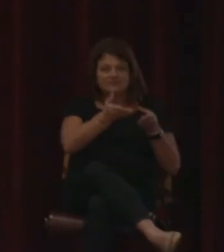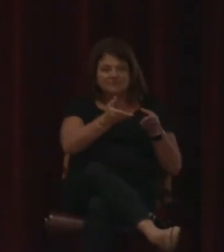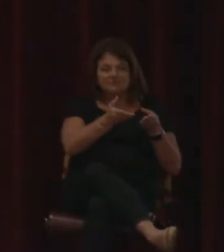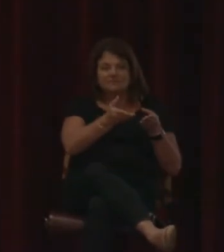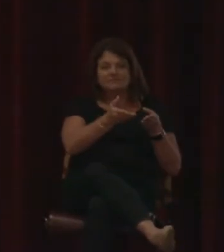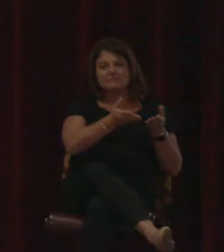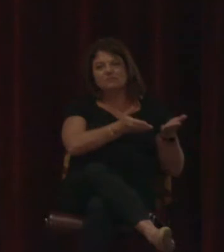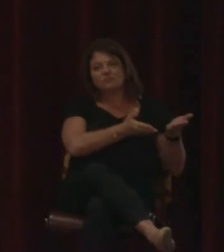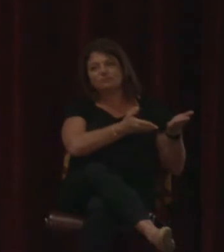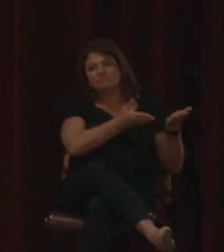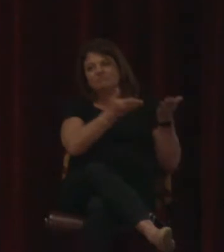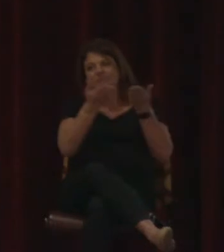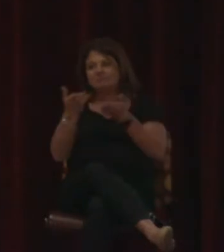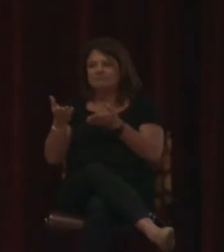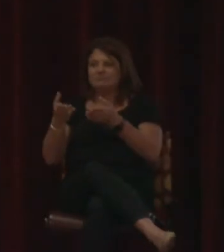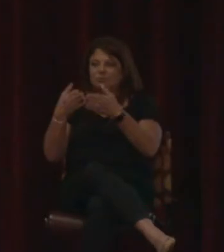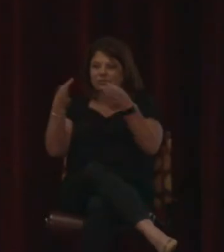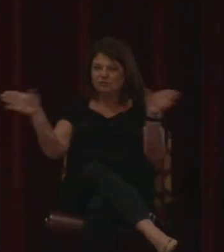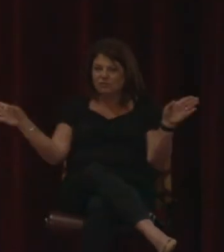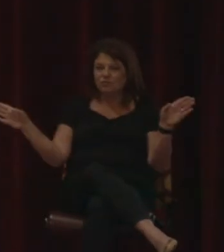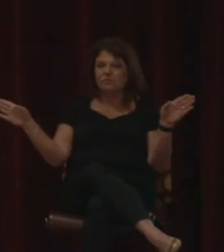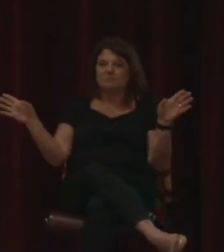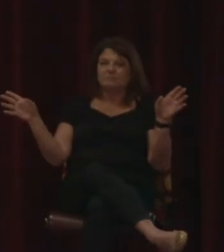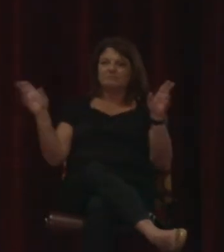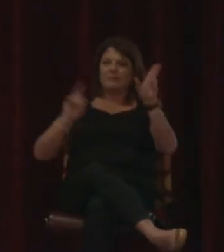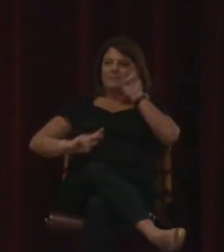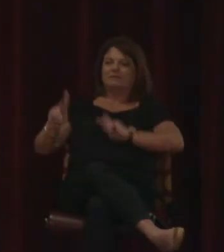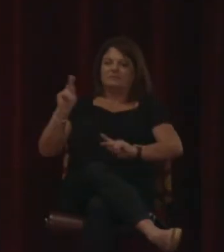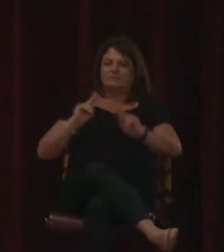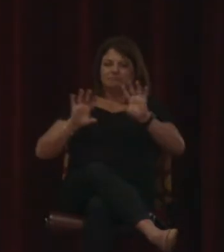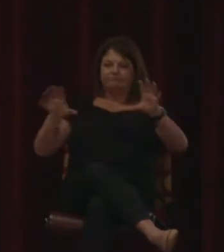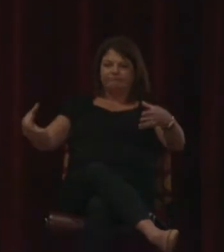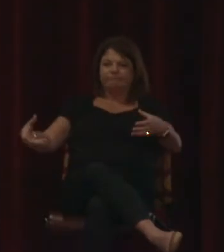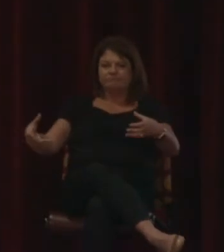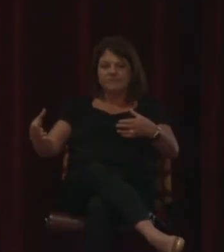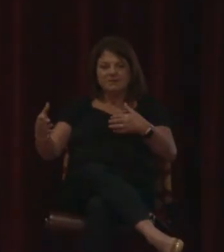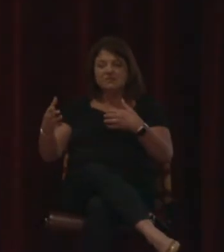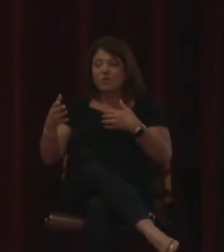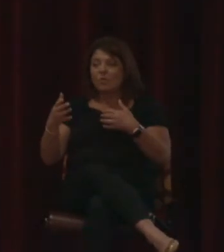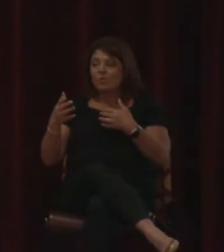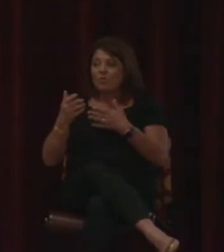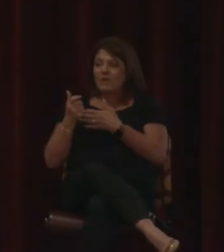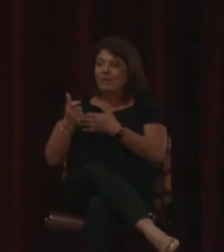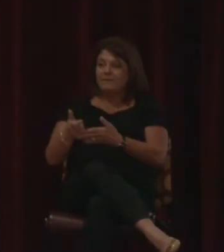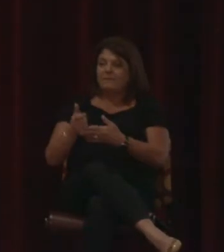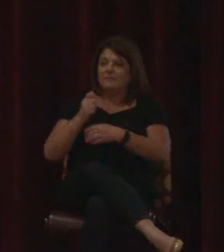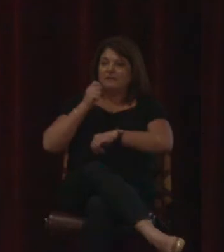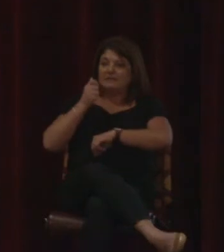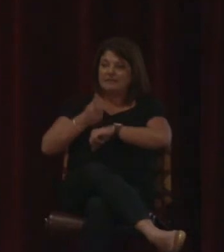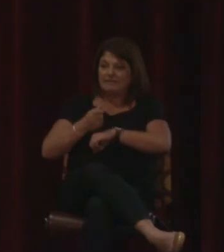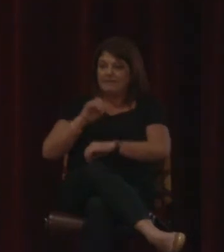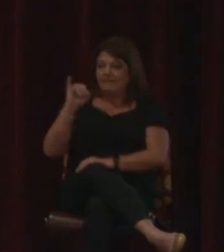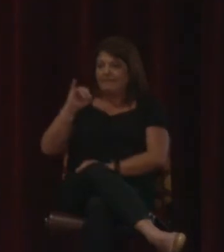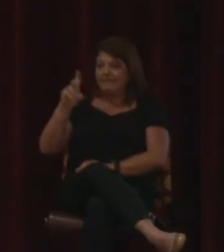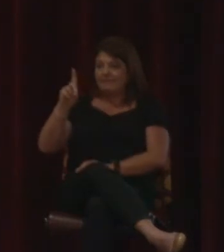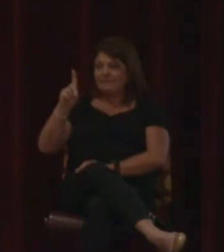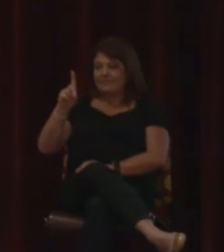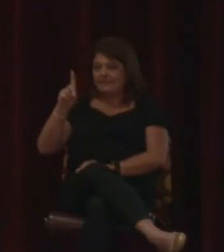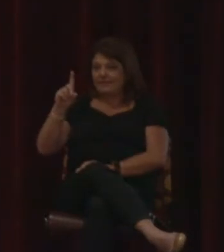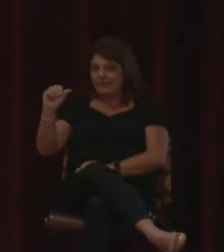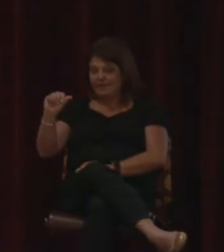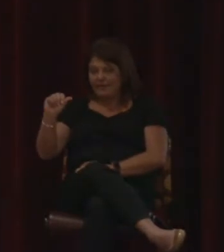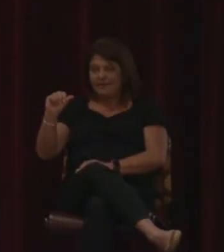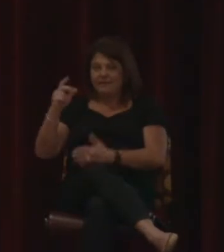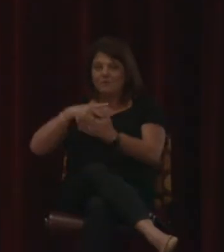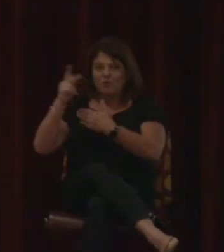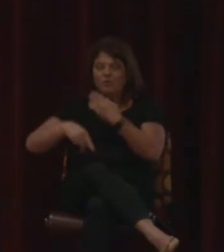to mainstream, to the general public. And so whether that's through helping establish IDA programs or match